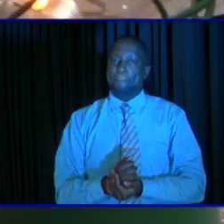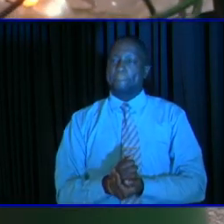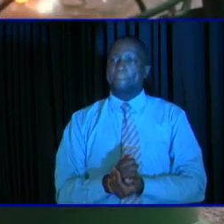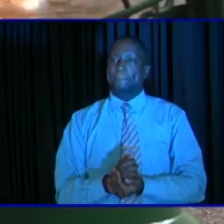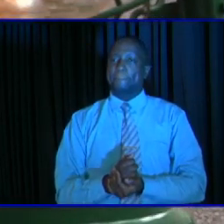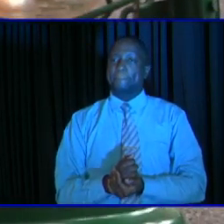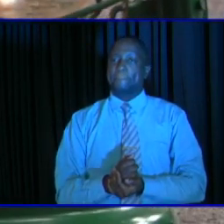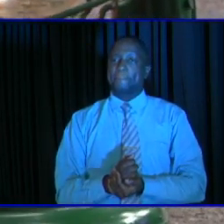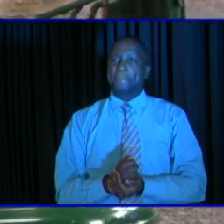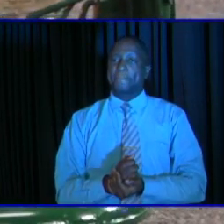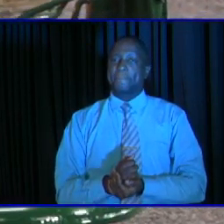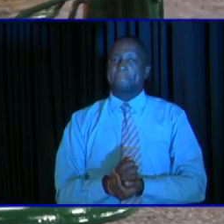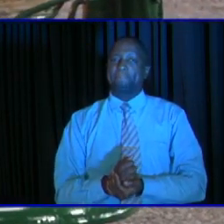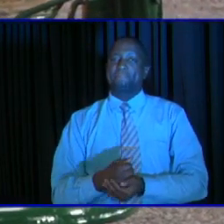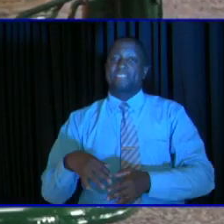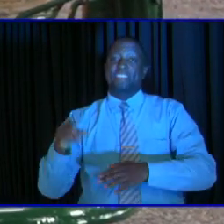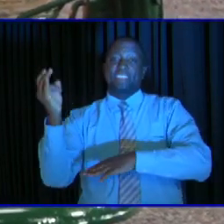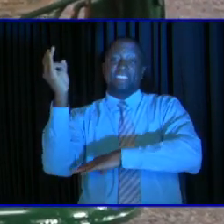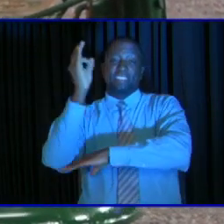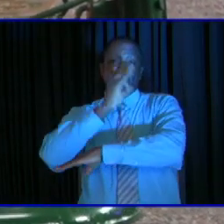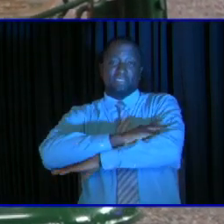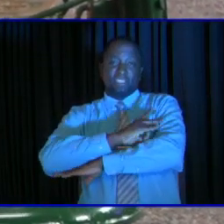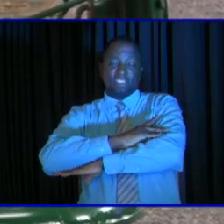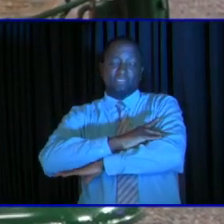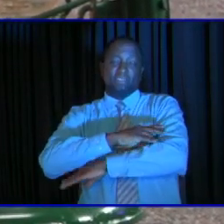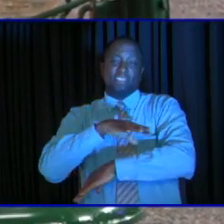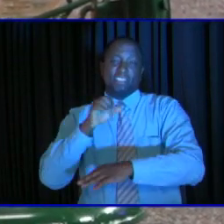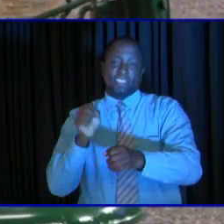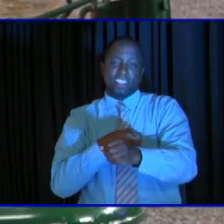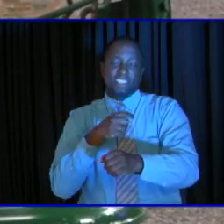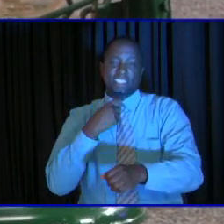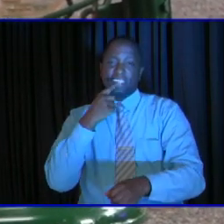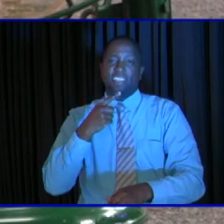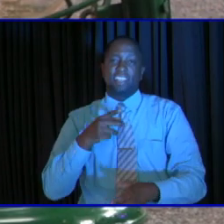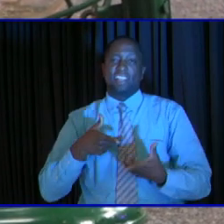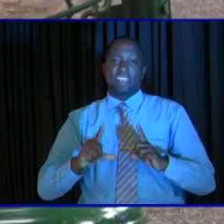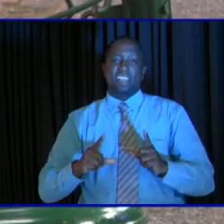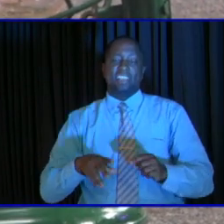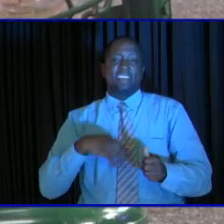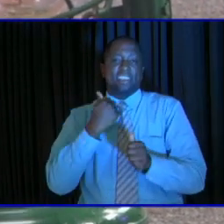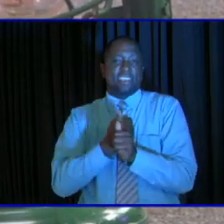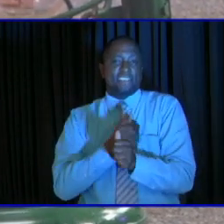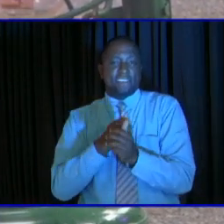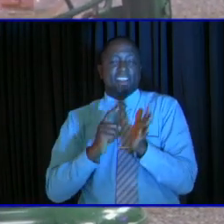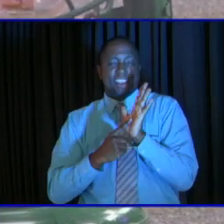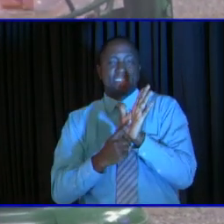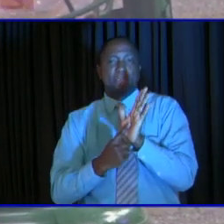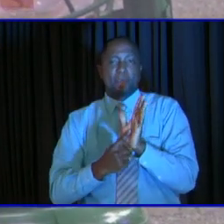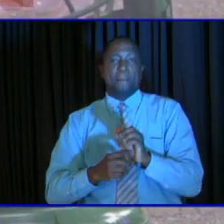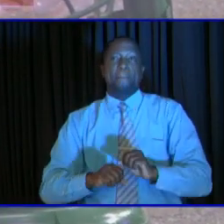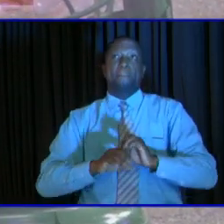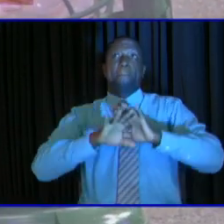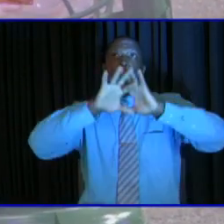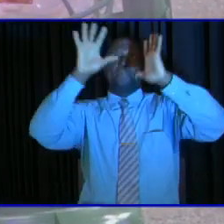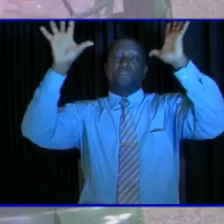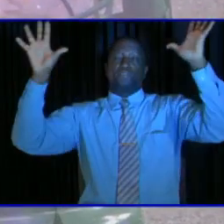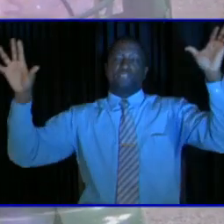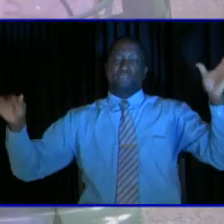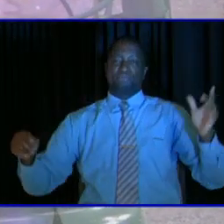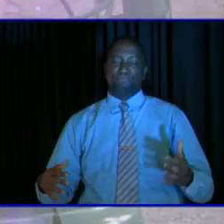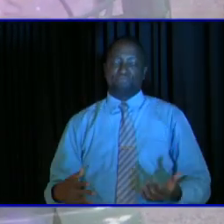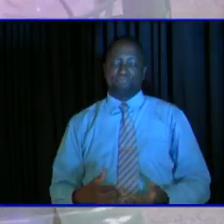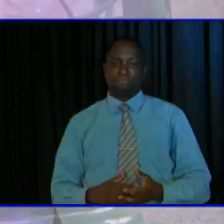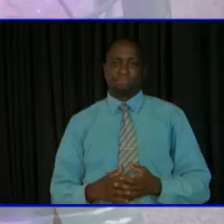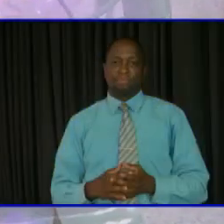The Advent hymn says, let every lamp be burning bright. The darkest hour is nearing, the darkest hour